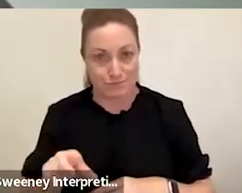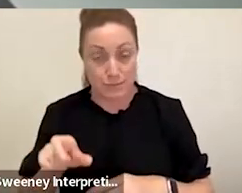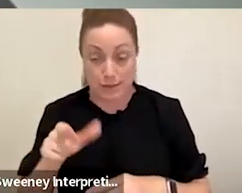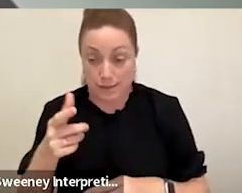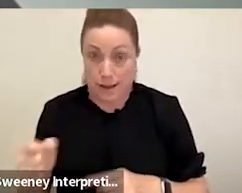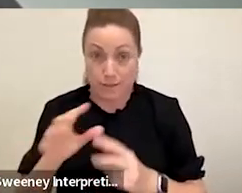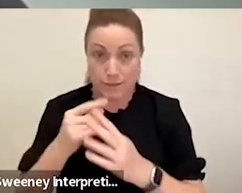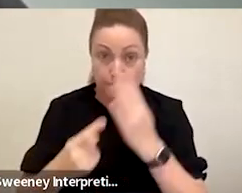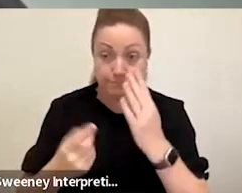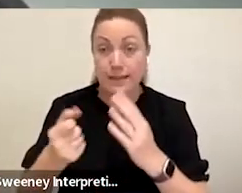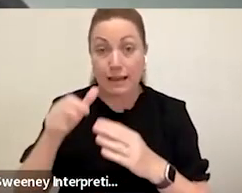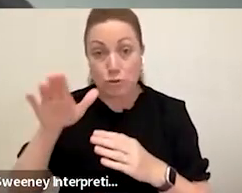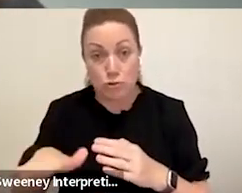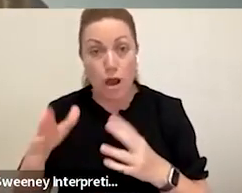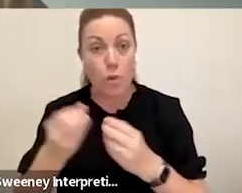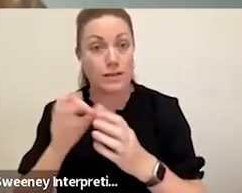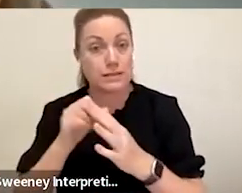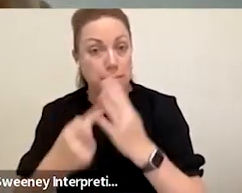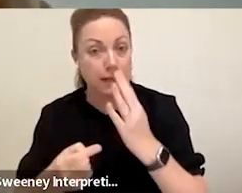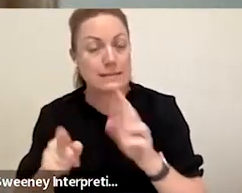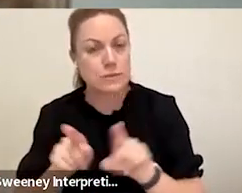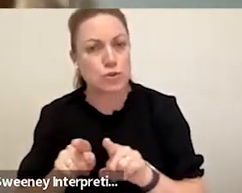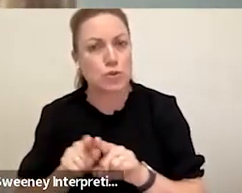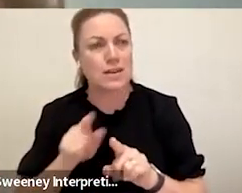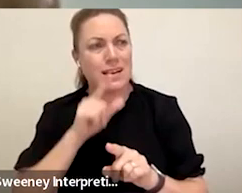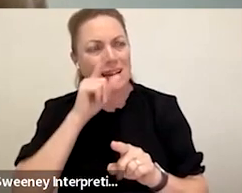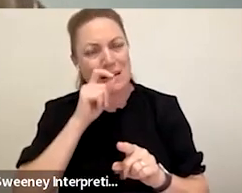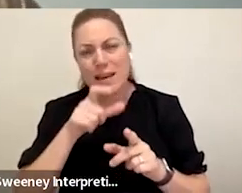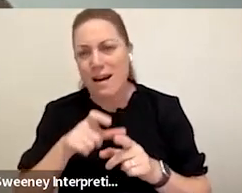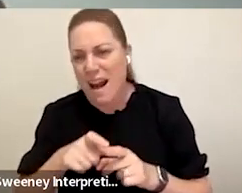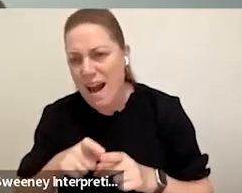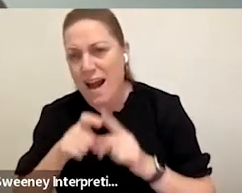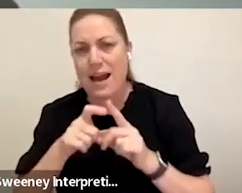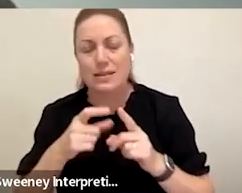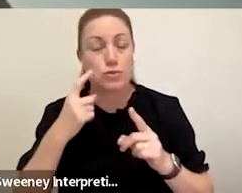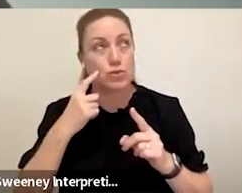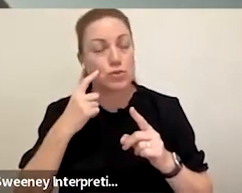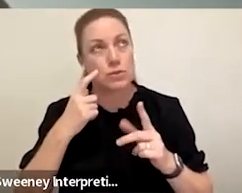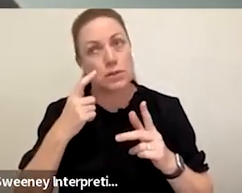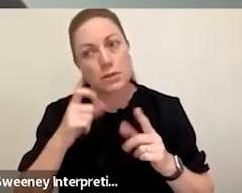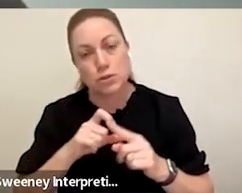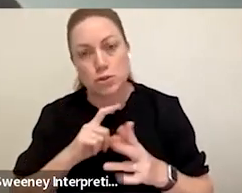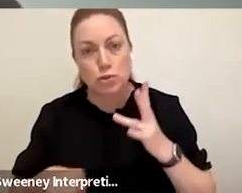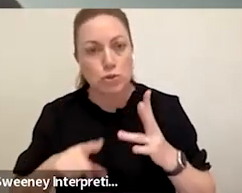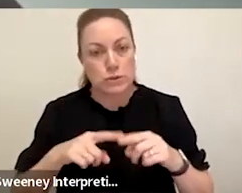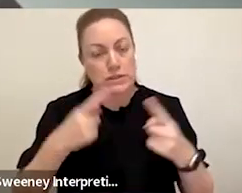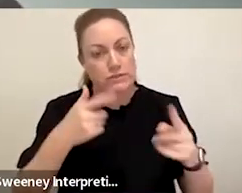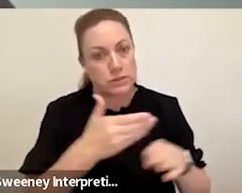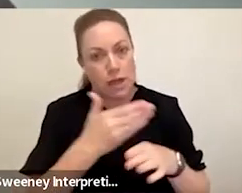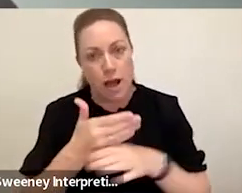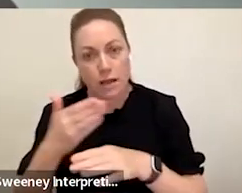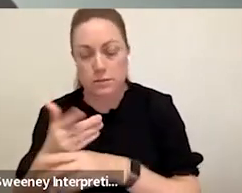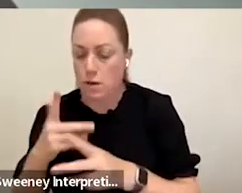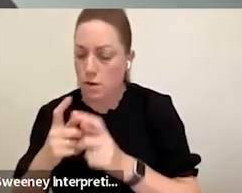and has a child with disability, just about how it can be so hard to get to that next task and how valuable it would be to have someone